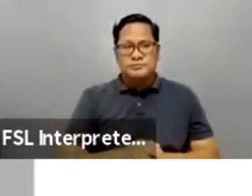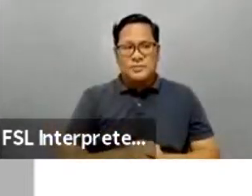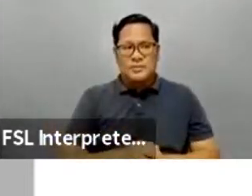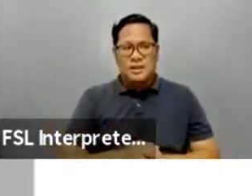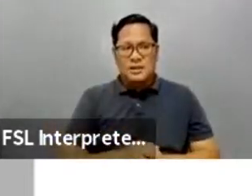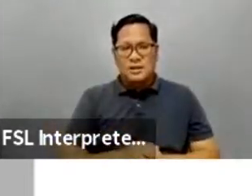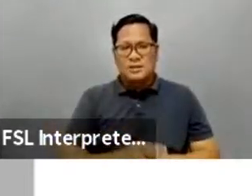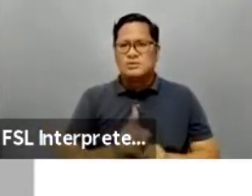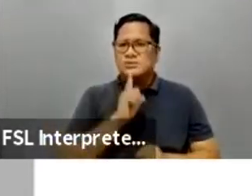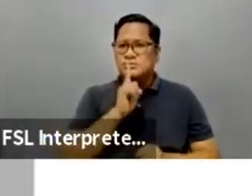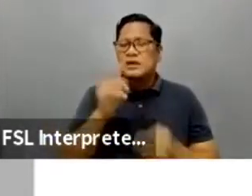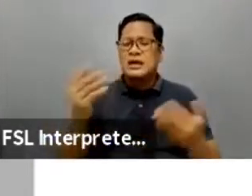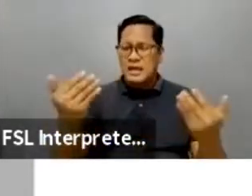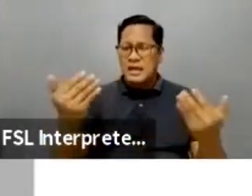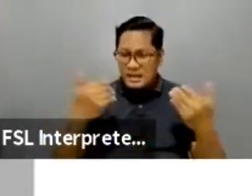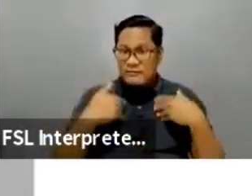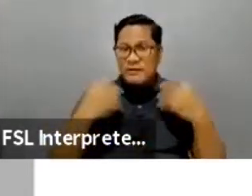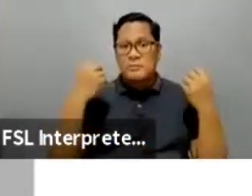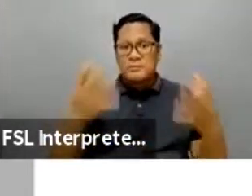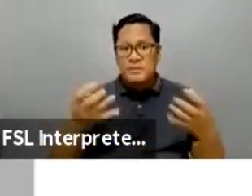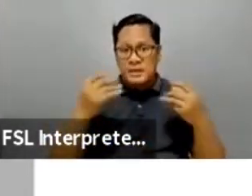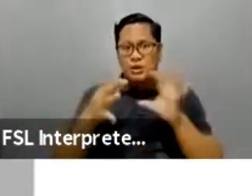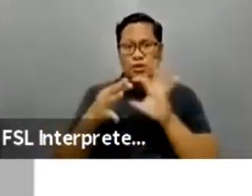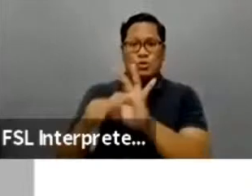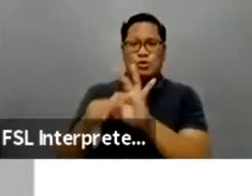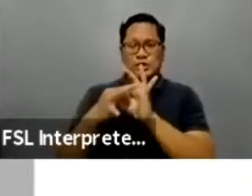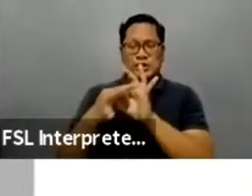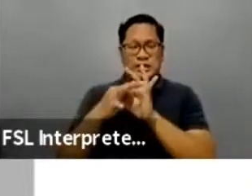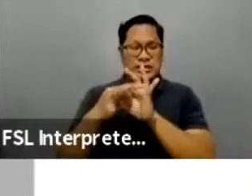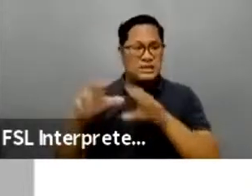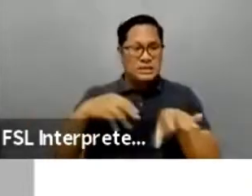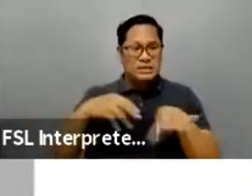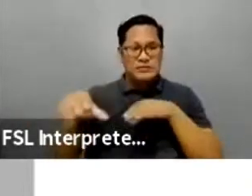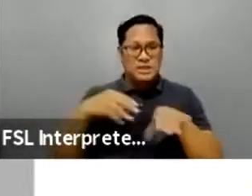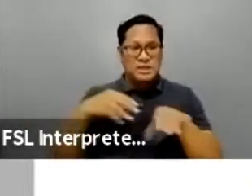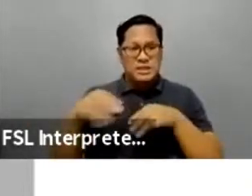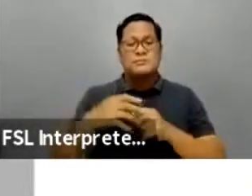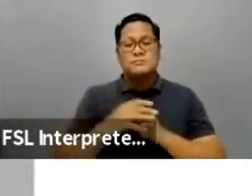that you can have a lot of coordinated activity?